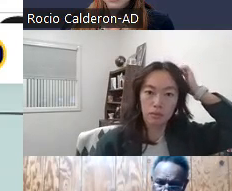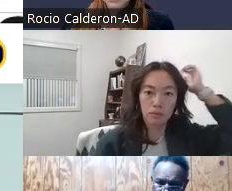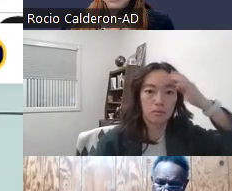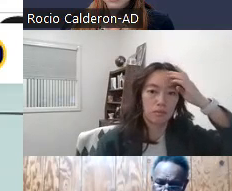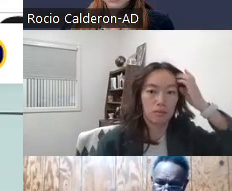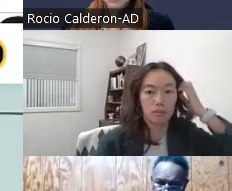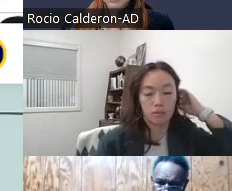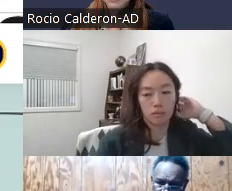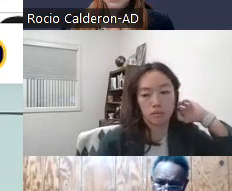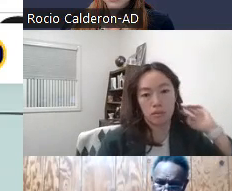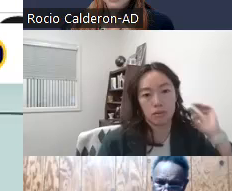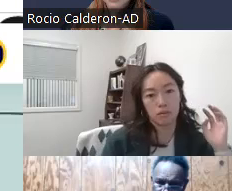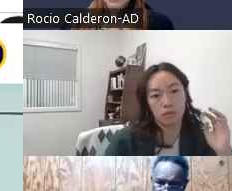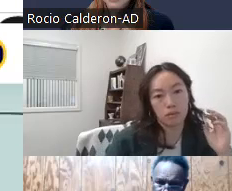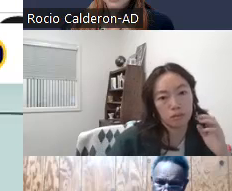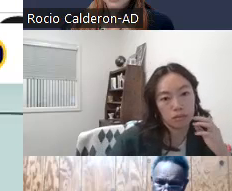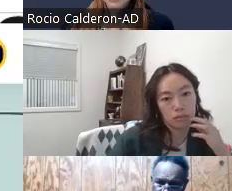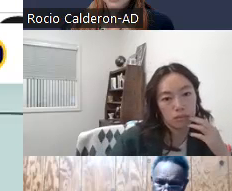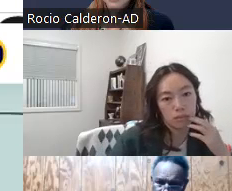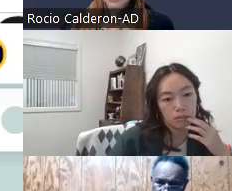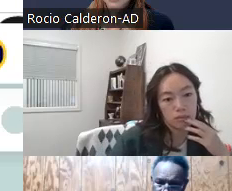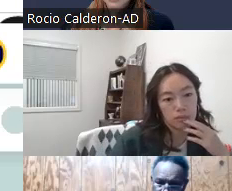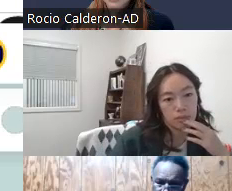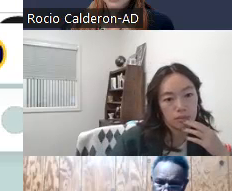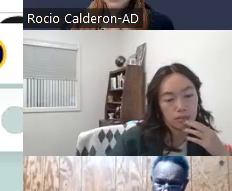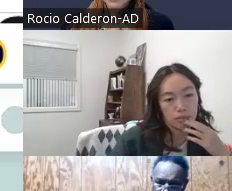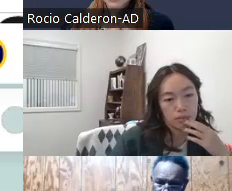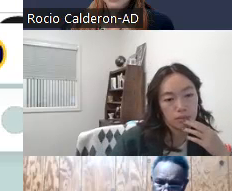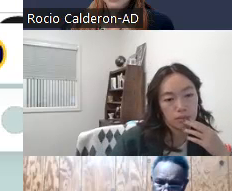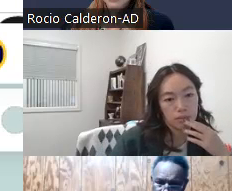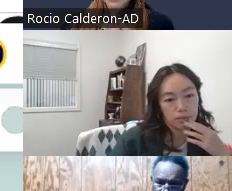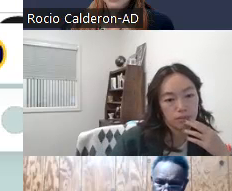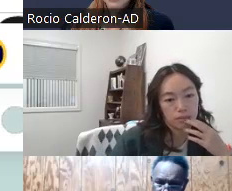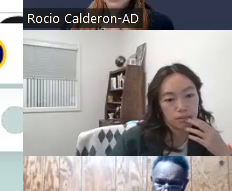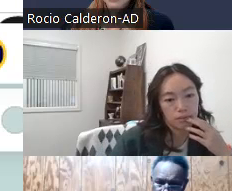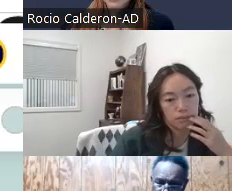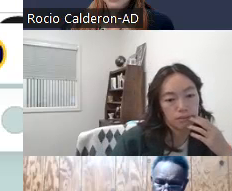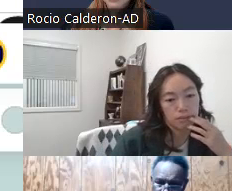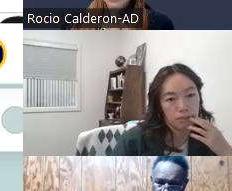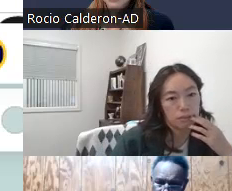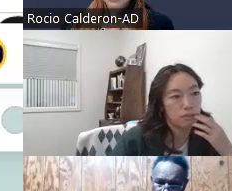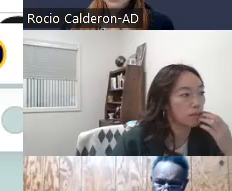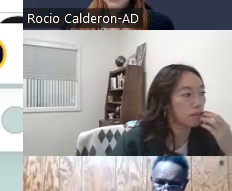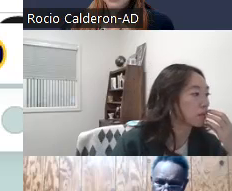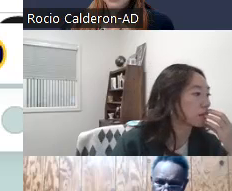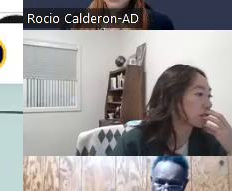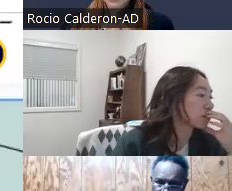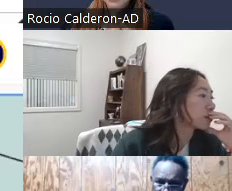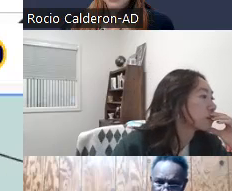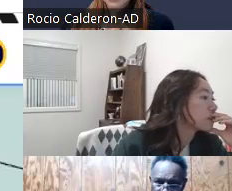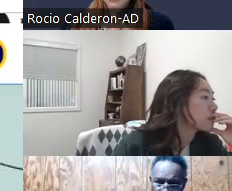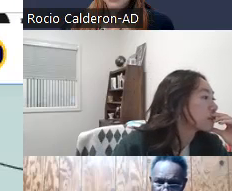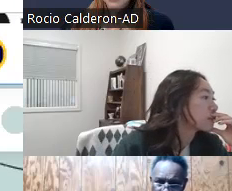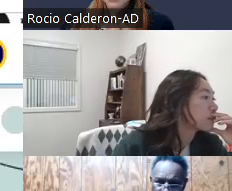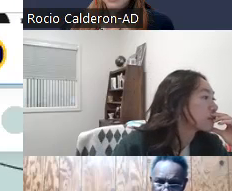I know we're running a little bit short on time, but I did want to get a couple other of these items maybe on some of